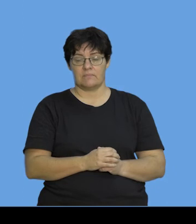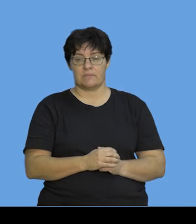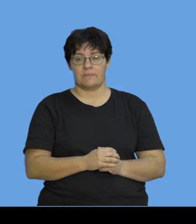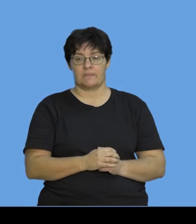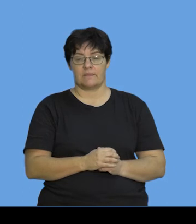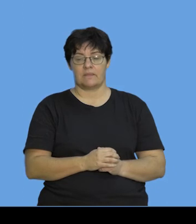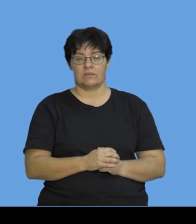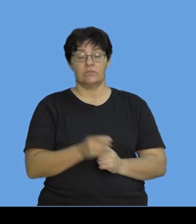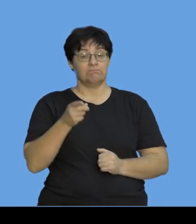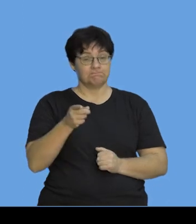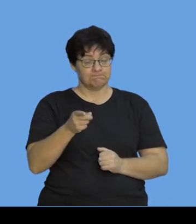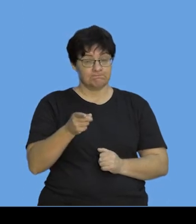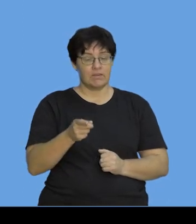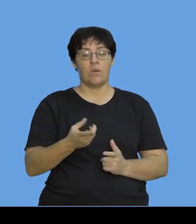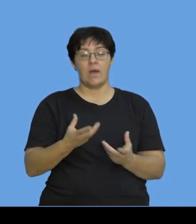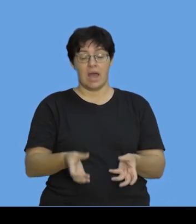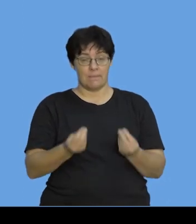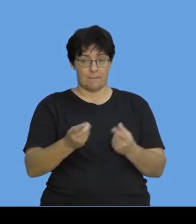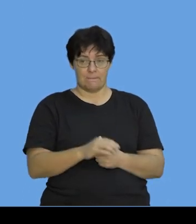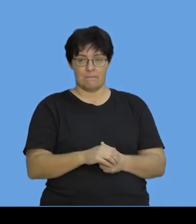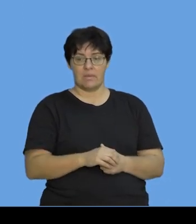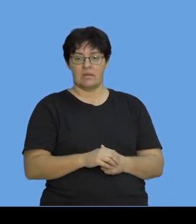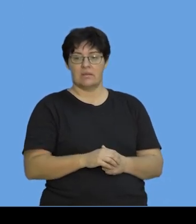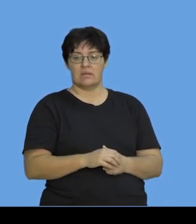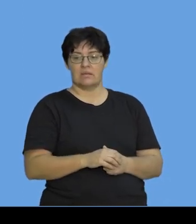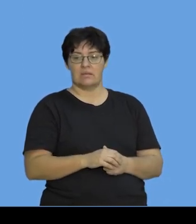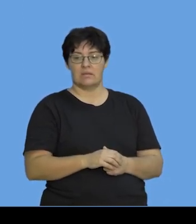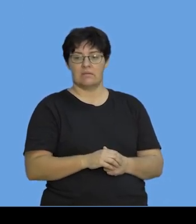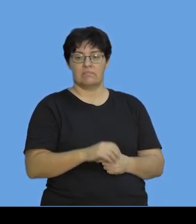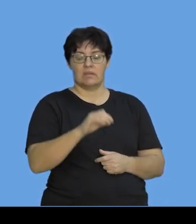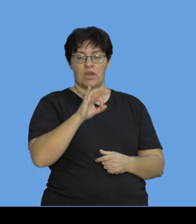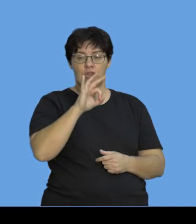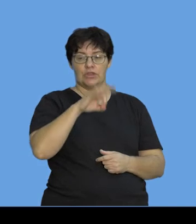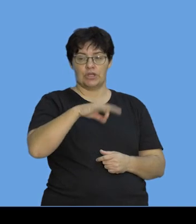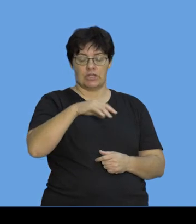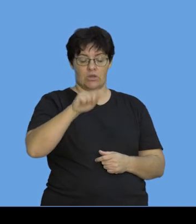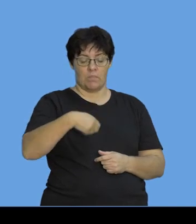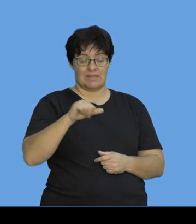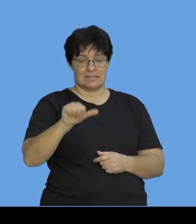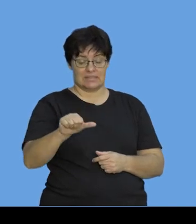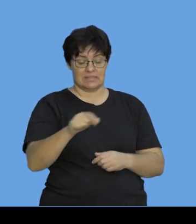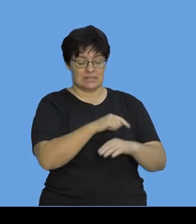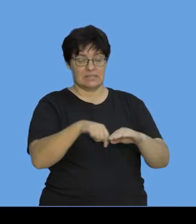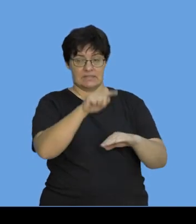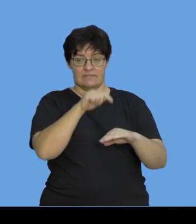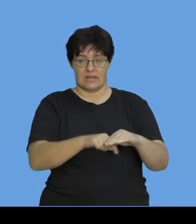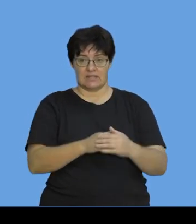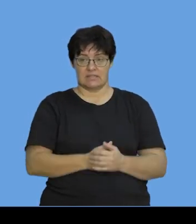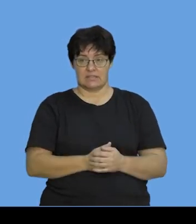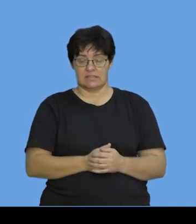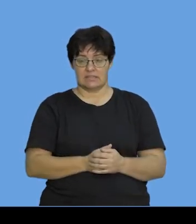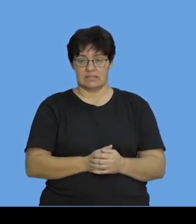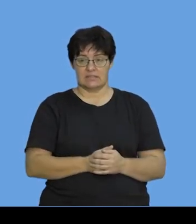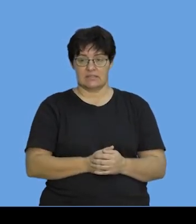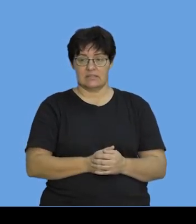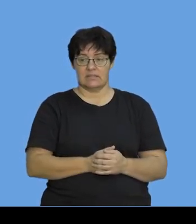case would be, okay, 13,6, right? 13,6, which is the actual yield divided